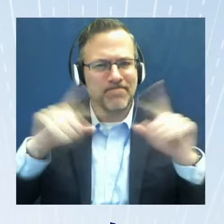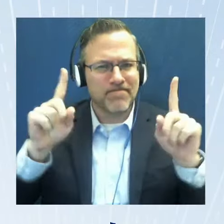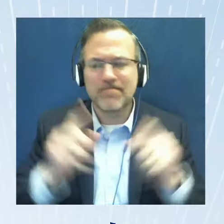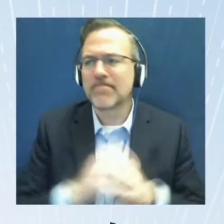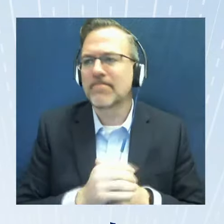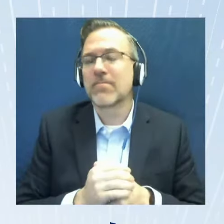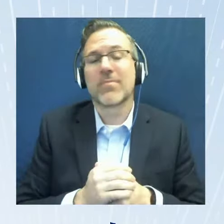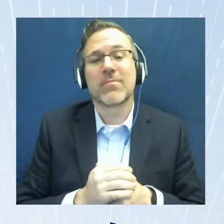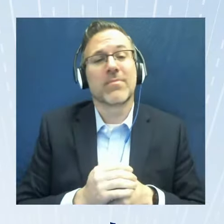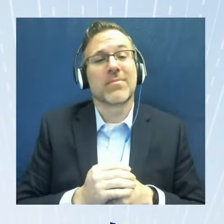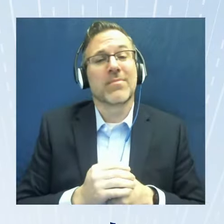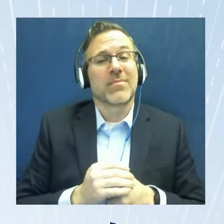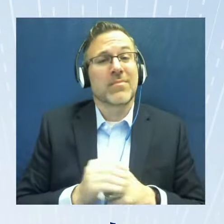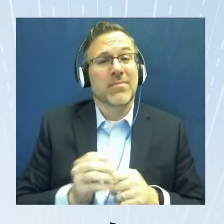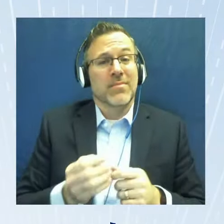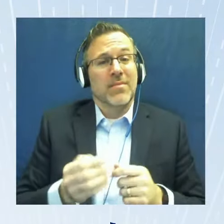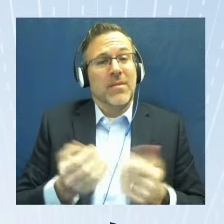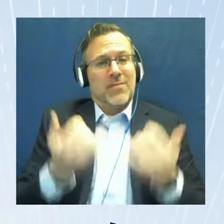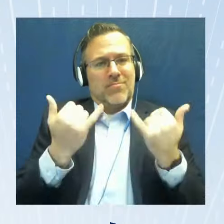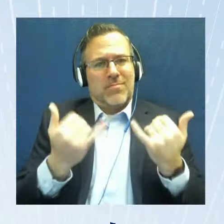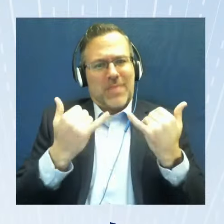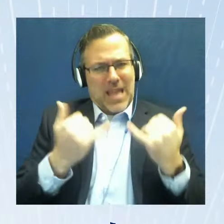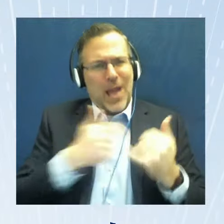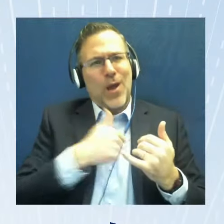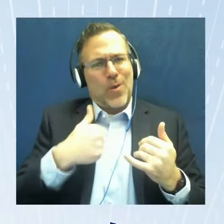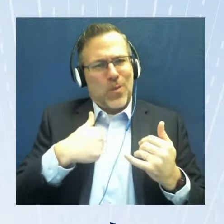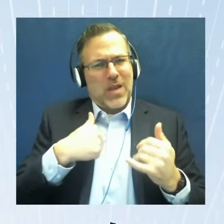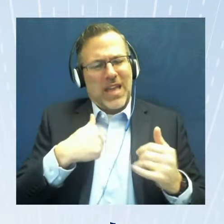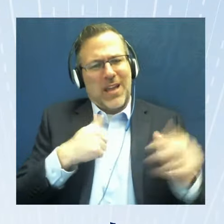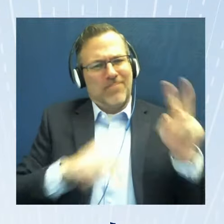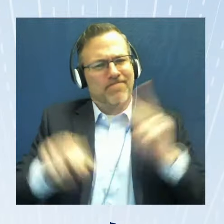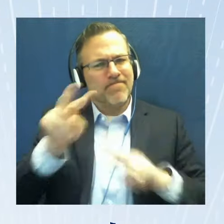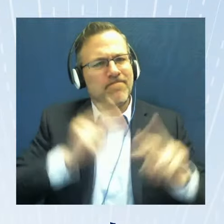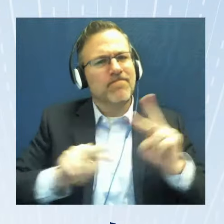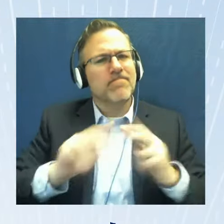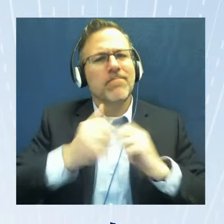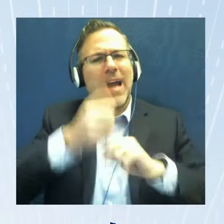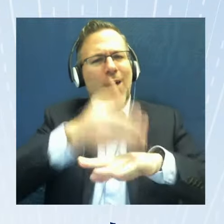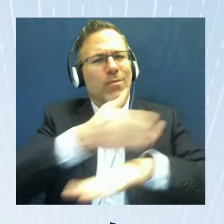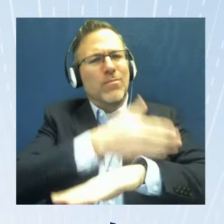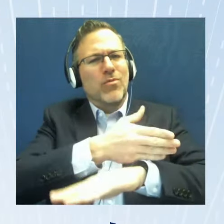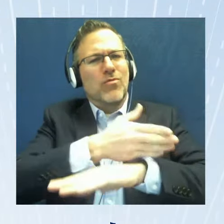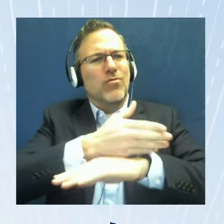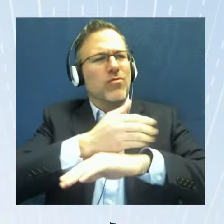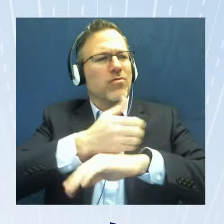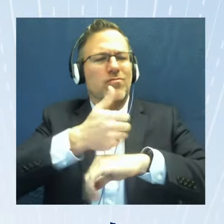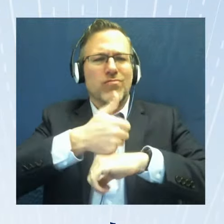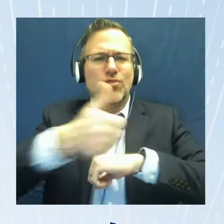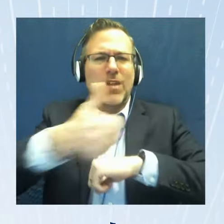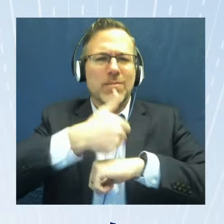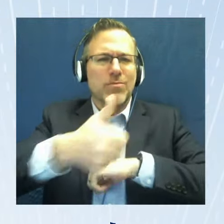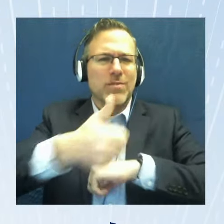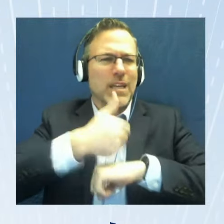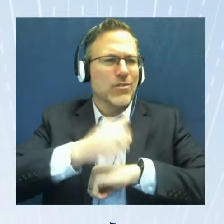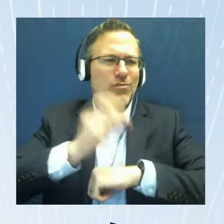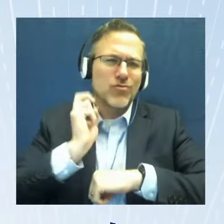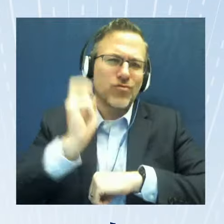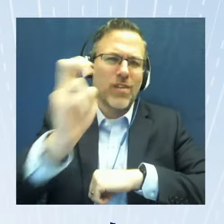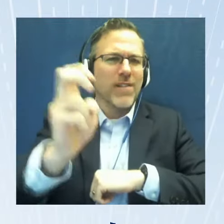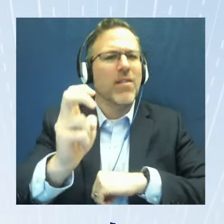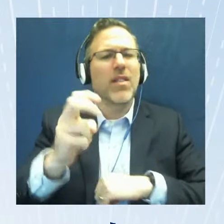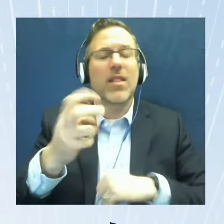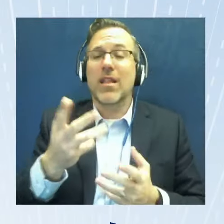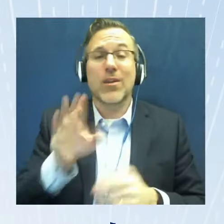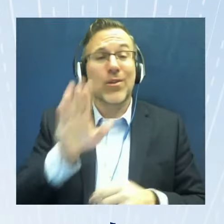now because we are assessing what transportation means in this country and the basic elemental fact that your